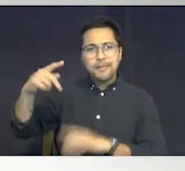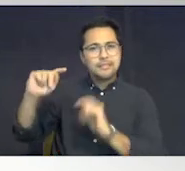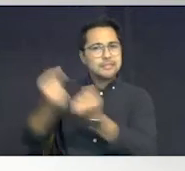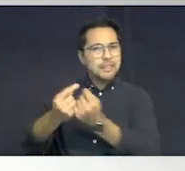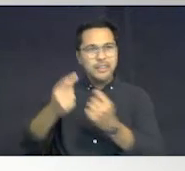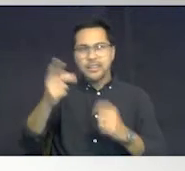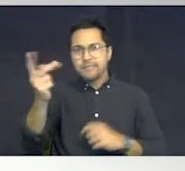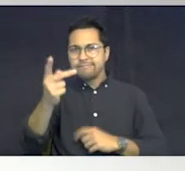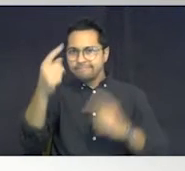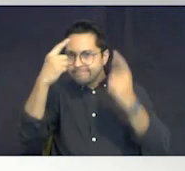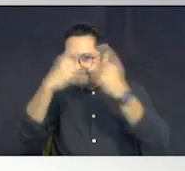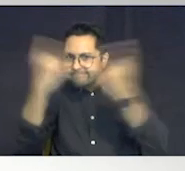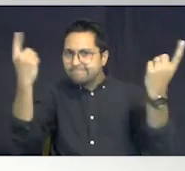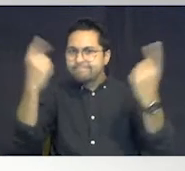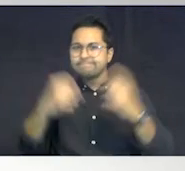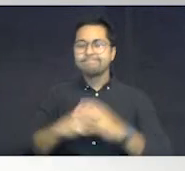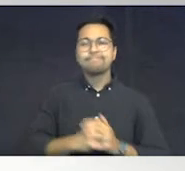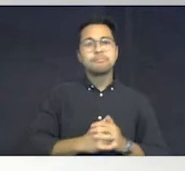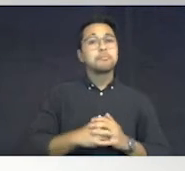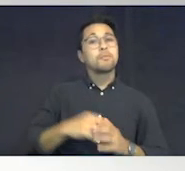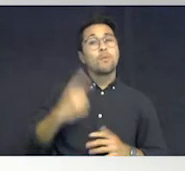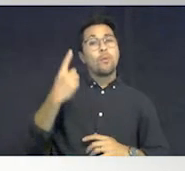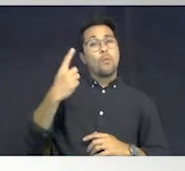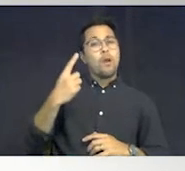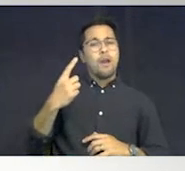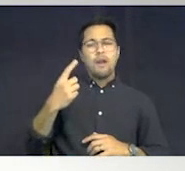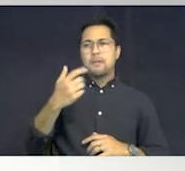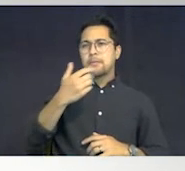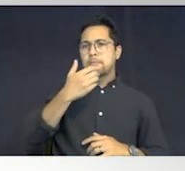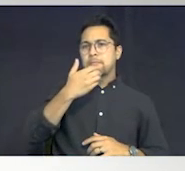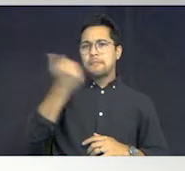team members in many cases. I think one of the defining